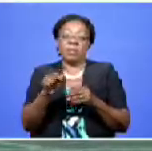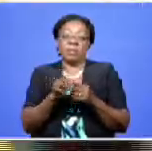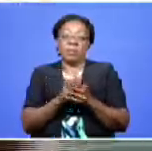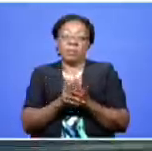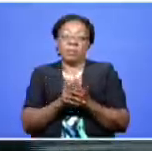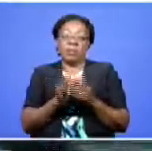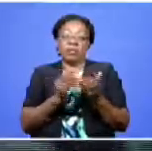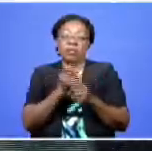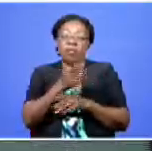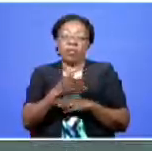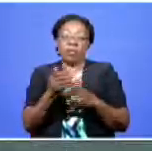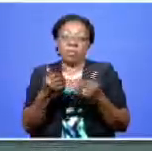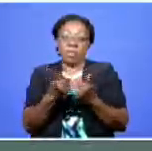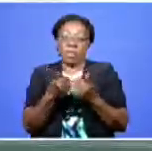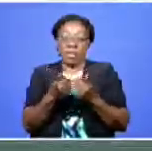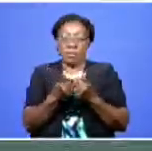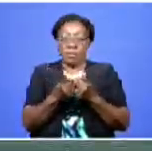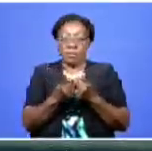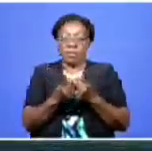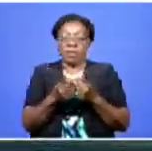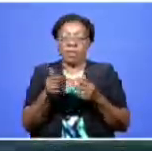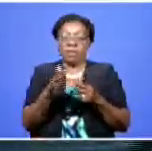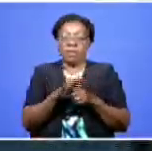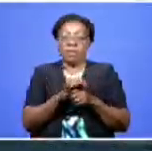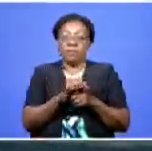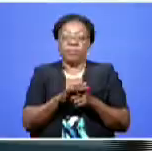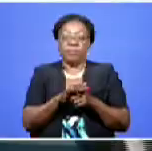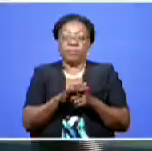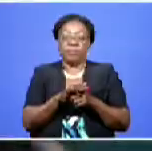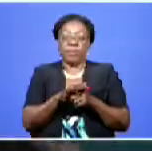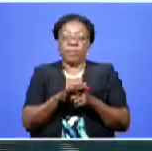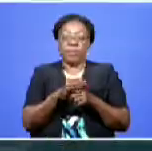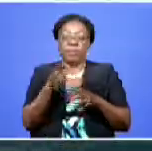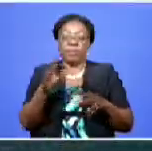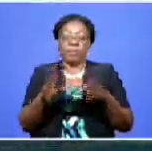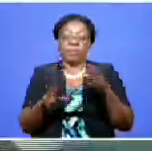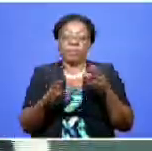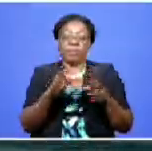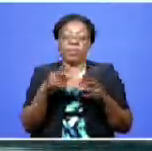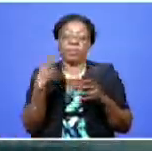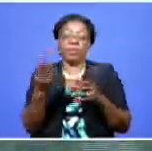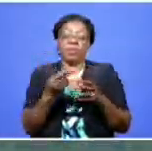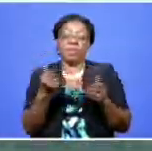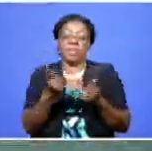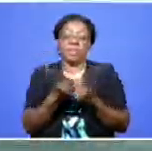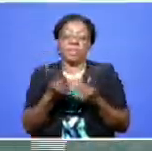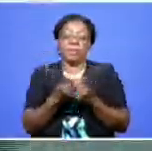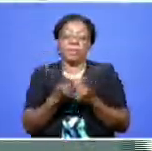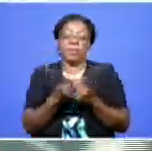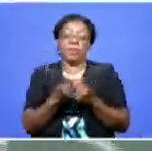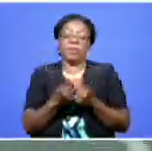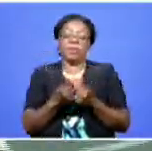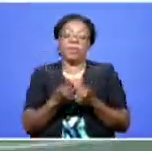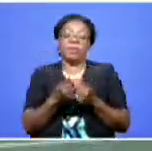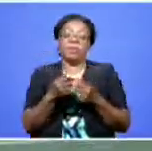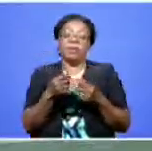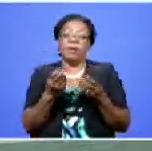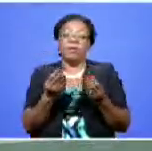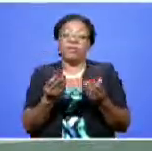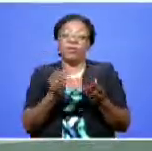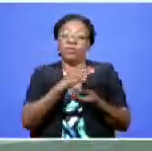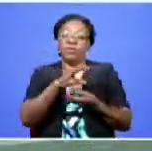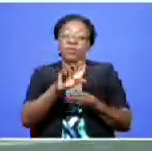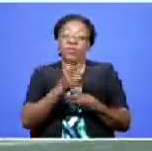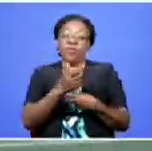throughout the game, however, would be their tenacious full-court press they used throughout the duration of the game to force a handful of turnovers and convert them into